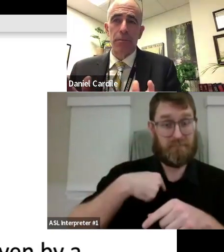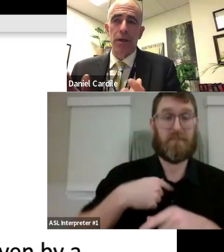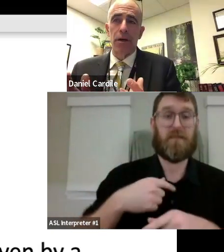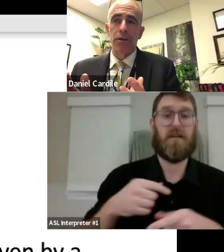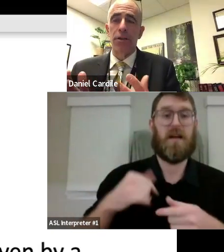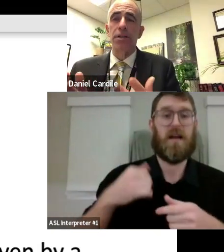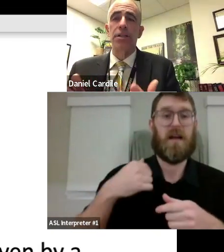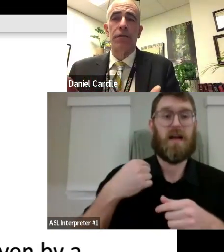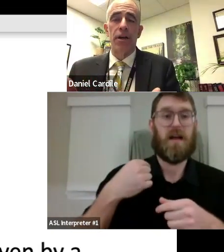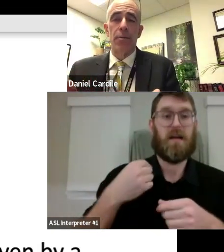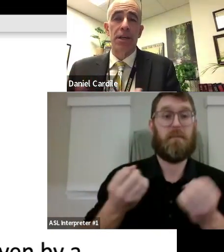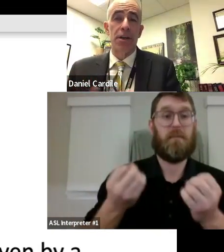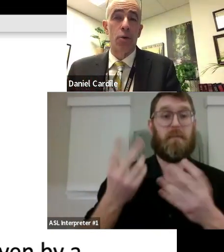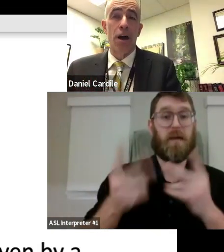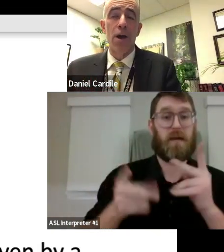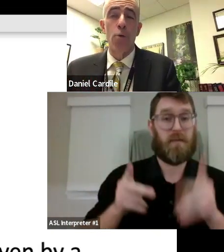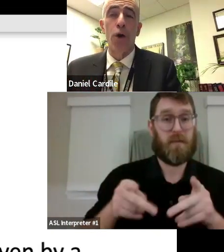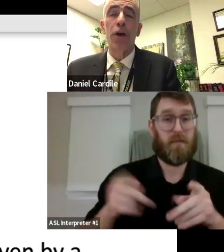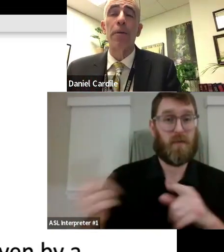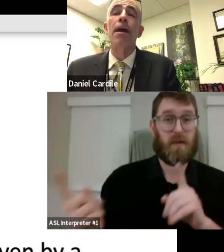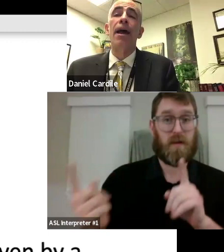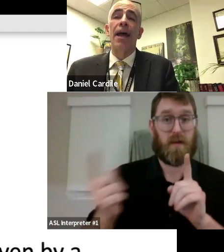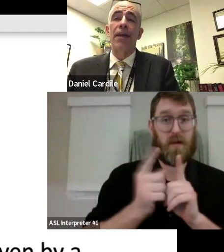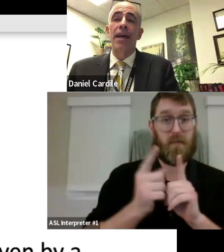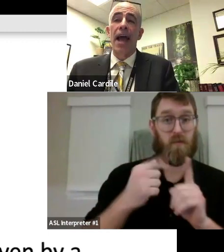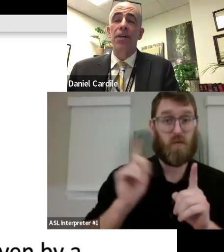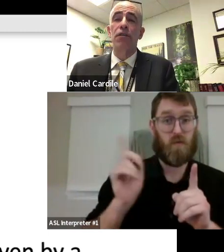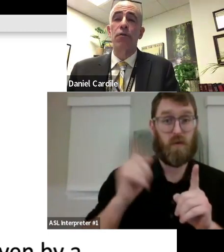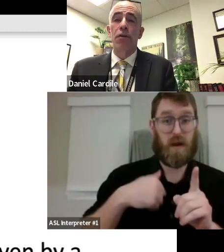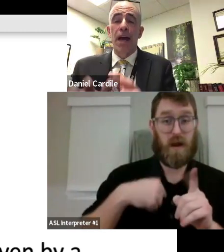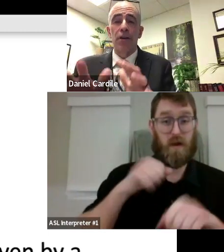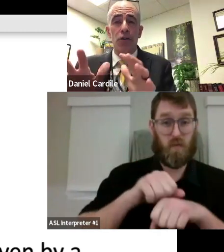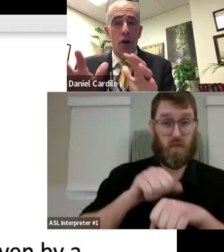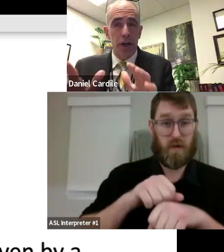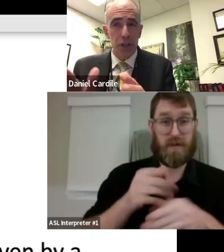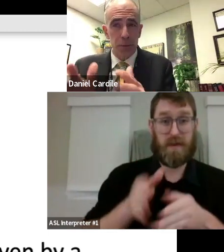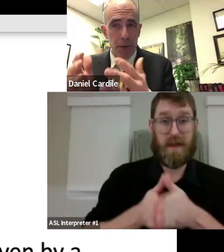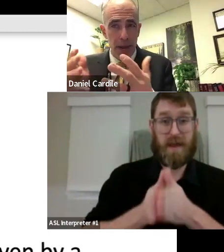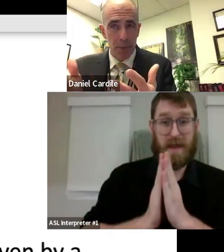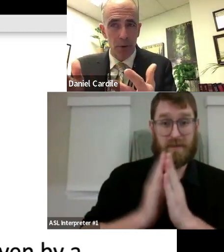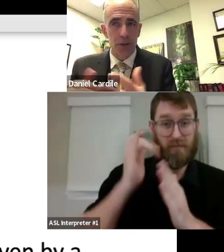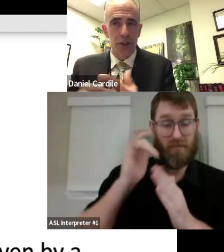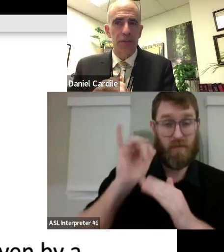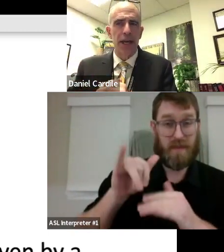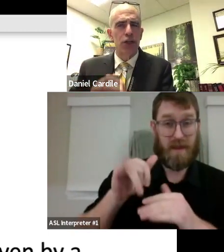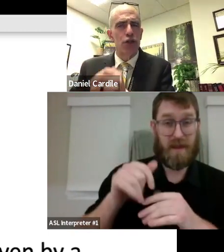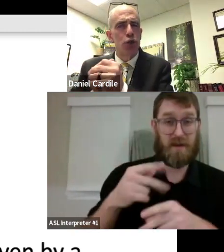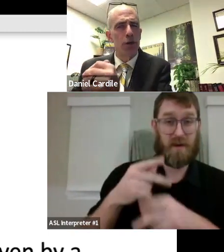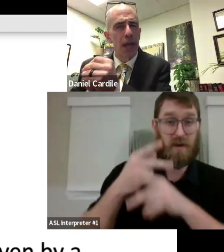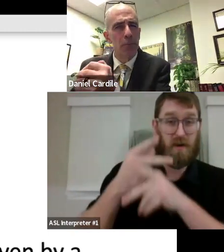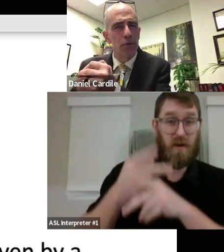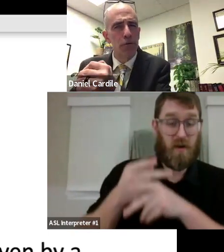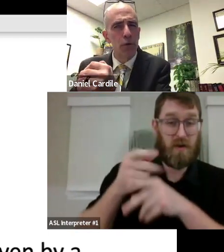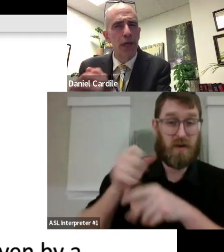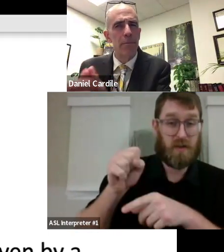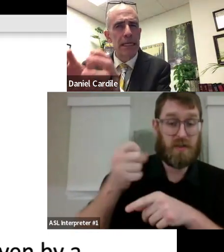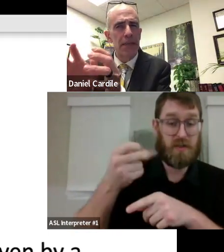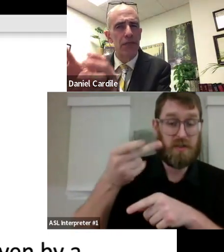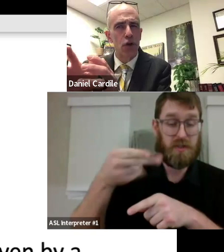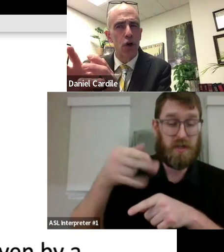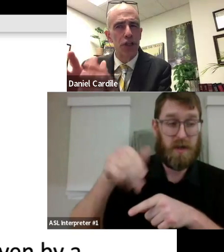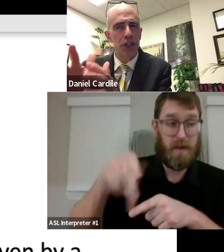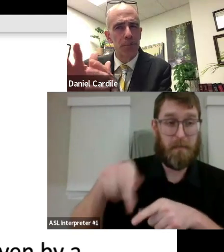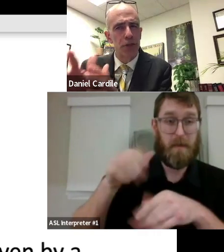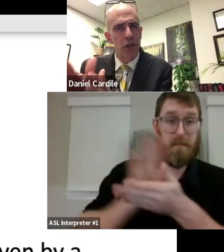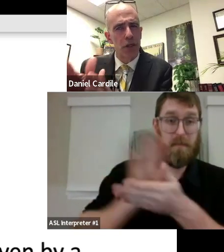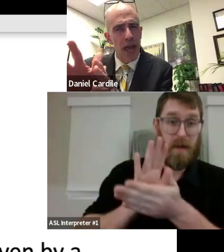in to the self-help center where I work, and they ask for that guardianship paper. Just if I could do the paper for them and